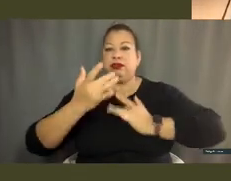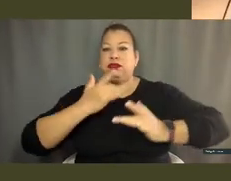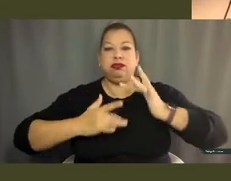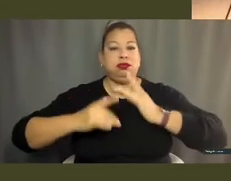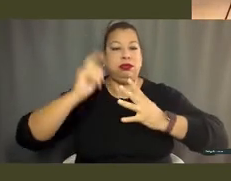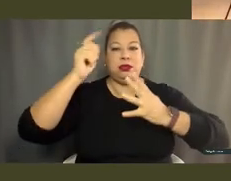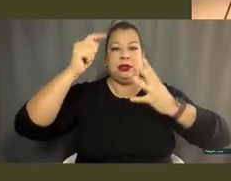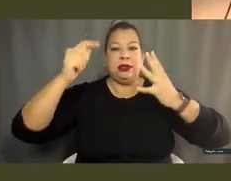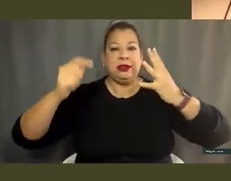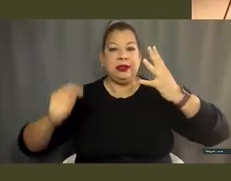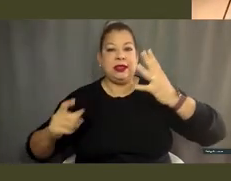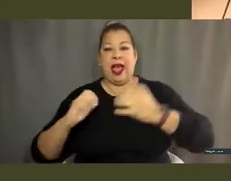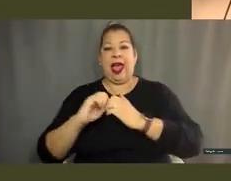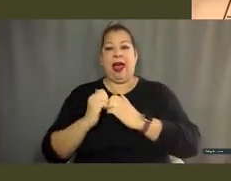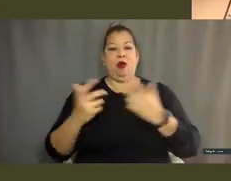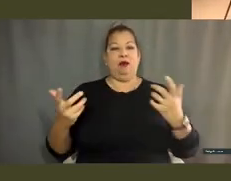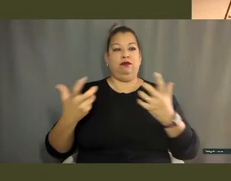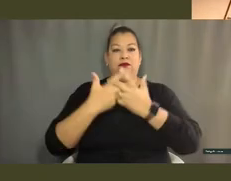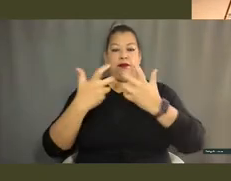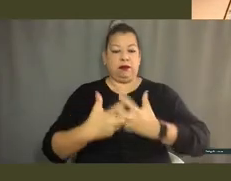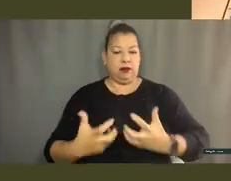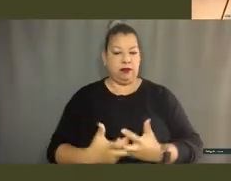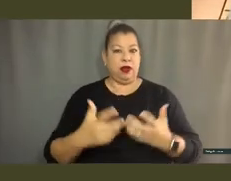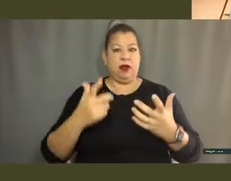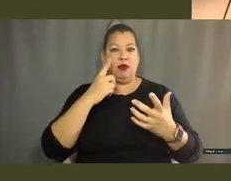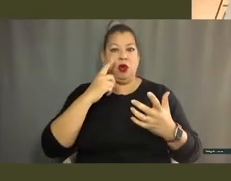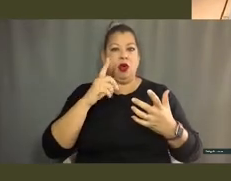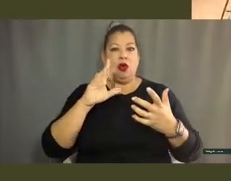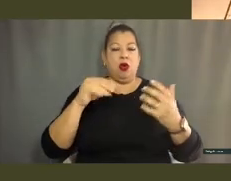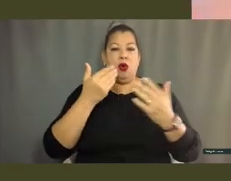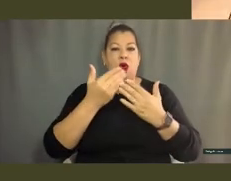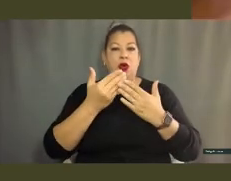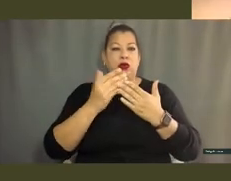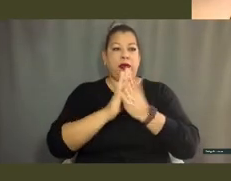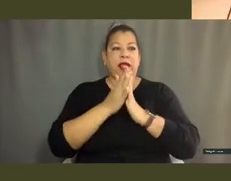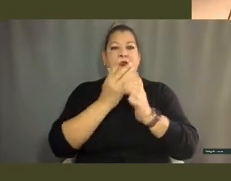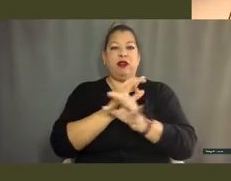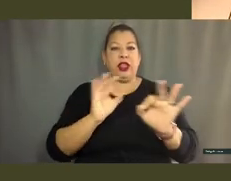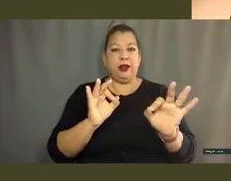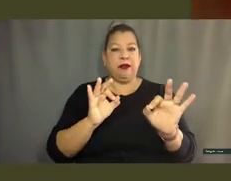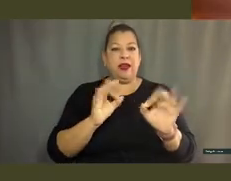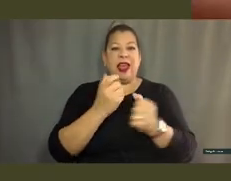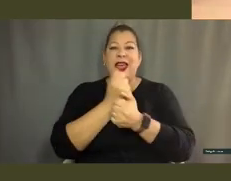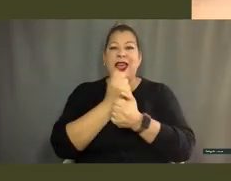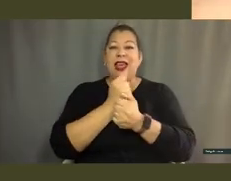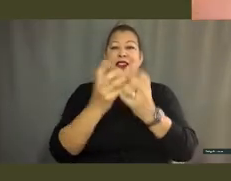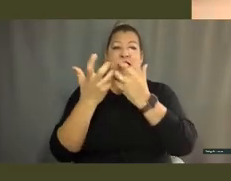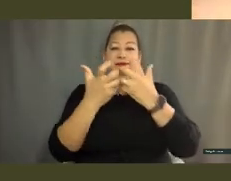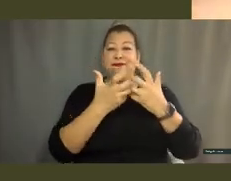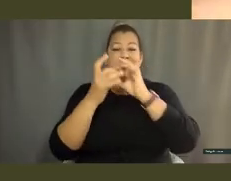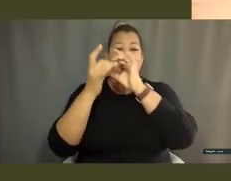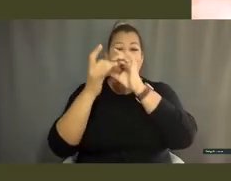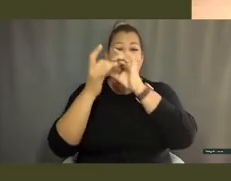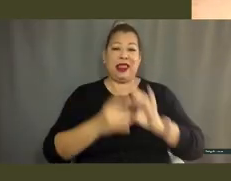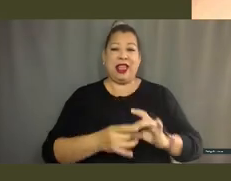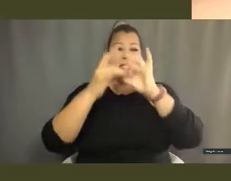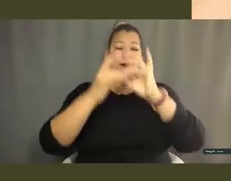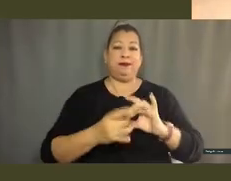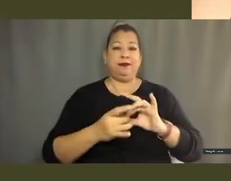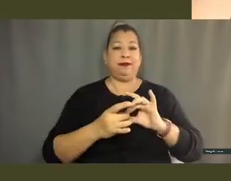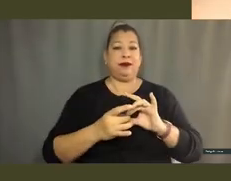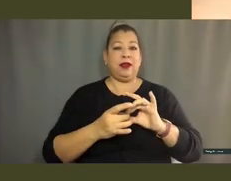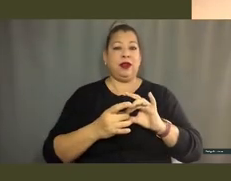the opportunities for economic freedoms of our societies. These are all linked to the losses we're sustaining by